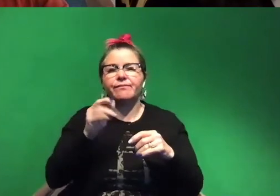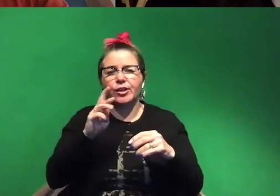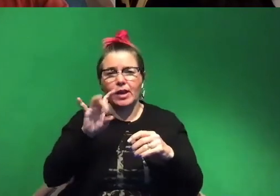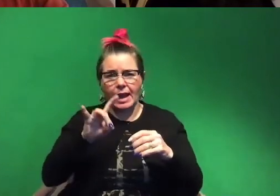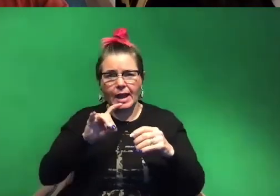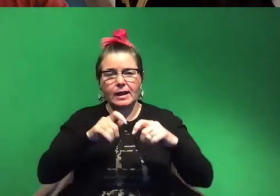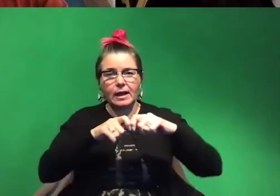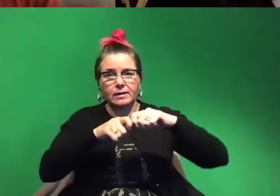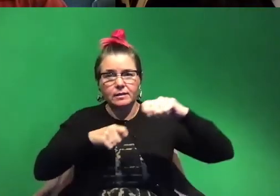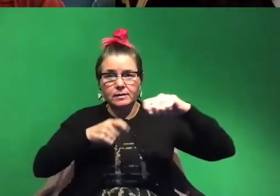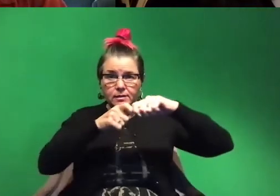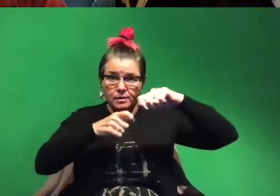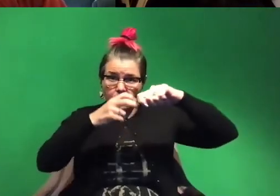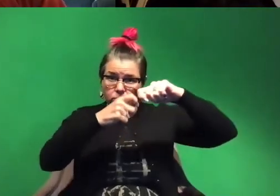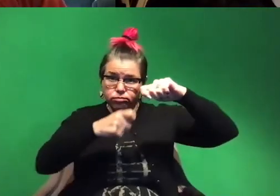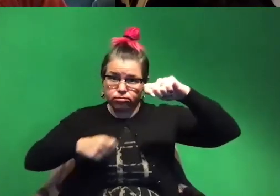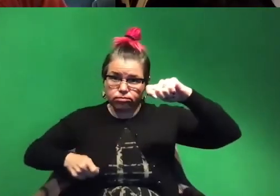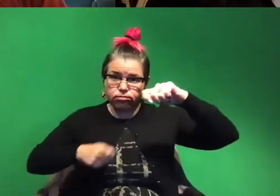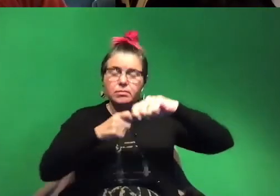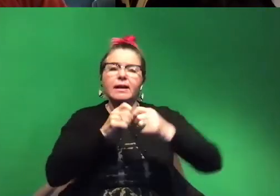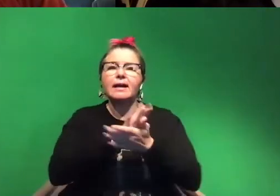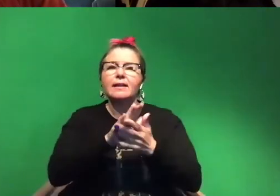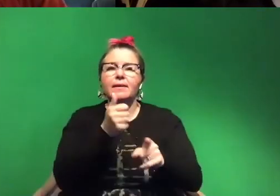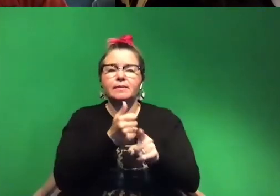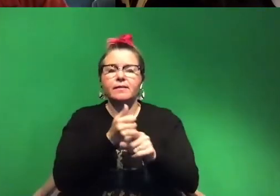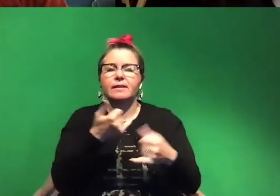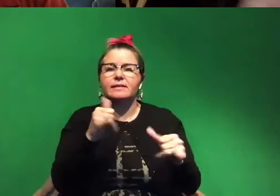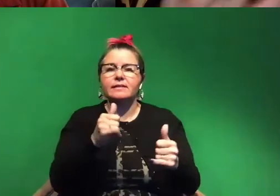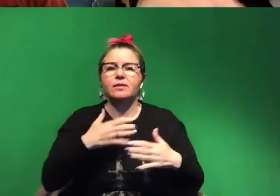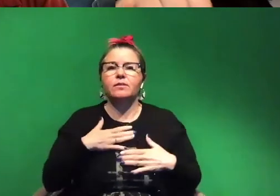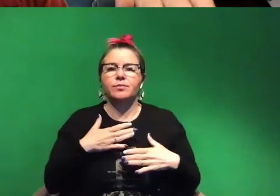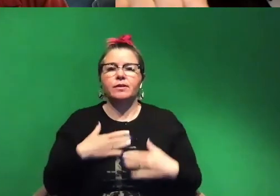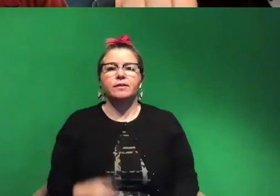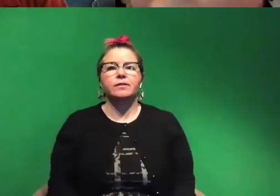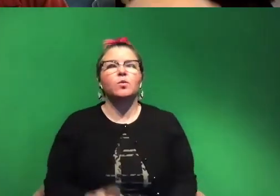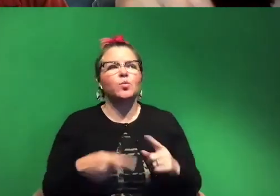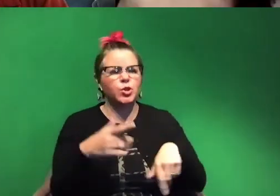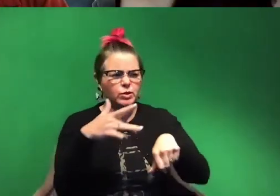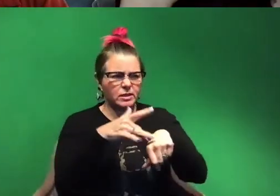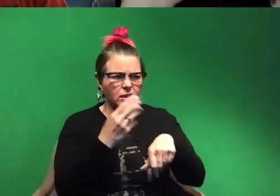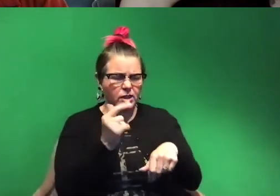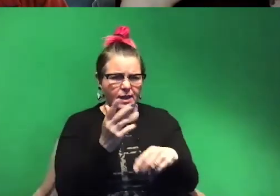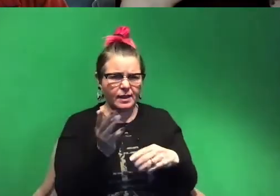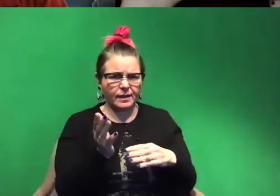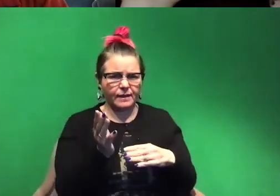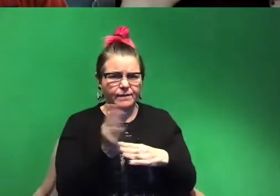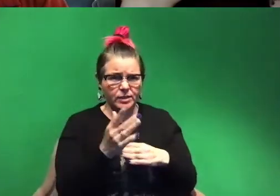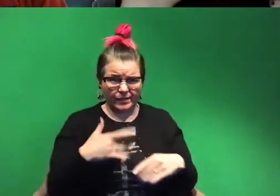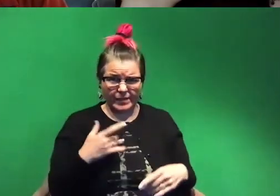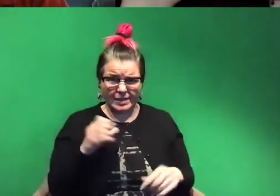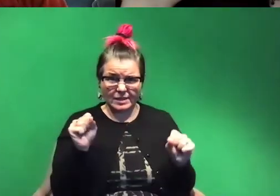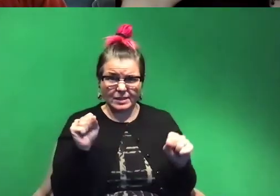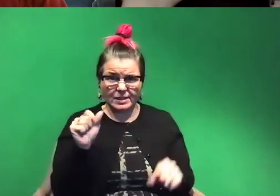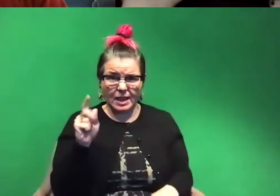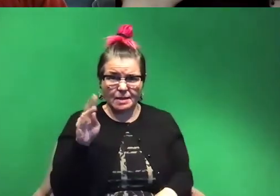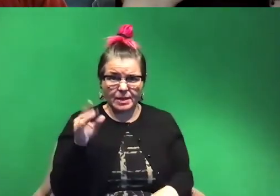body and clean themselves off. So then they're still able to breathe. When you touch a hagfish, does it feel slimy? Yeah, I